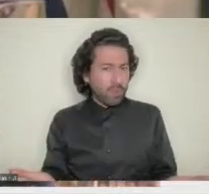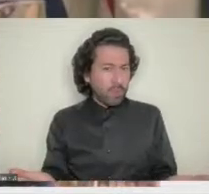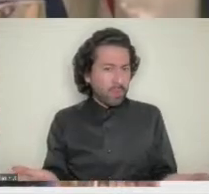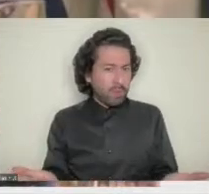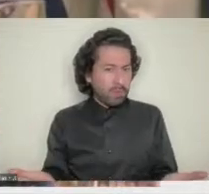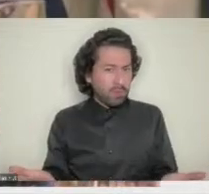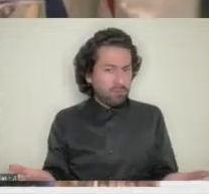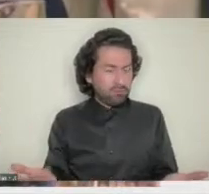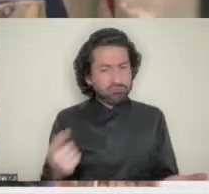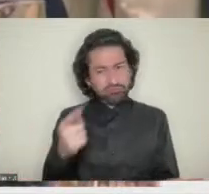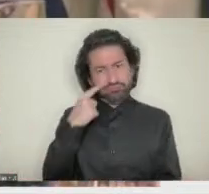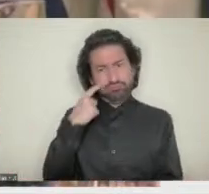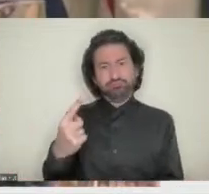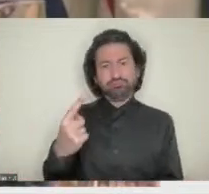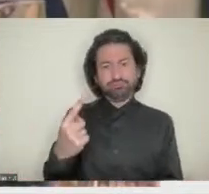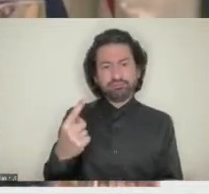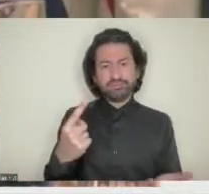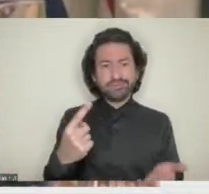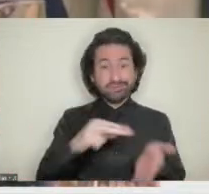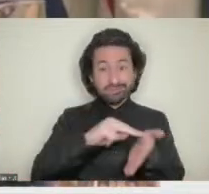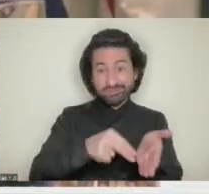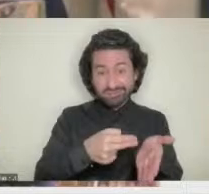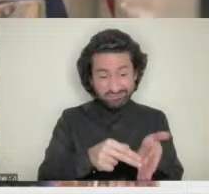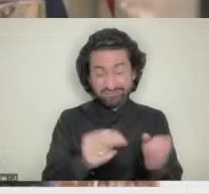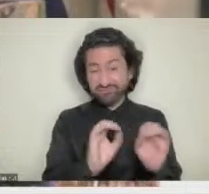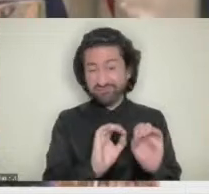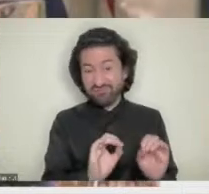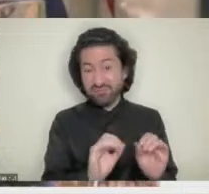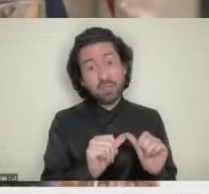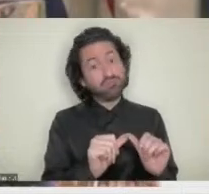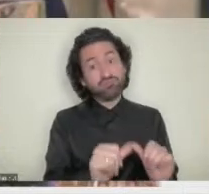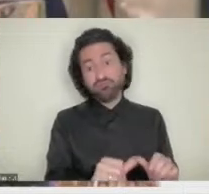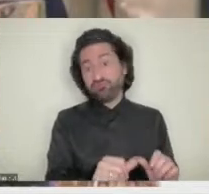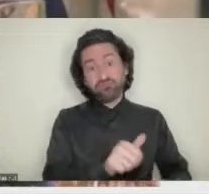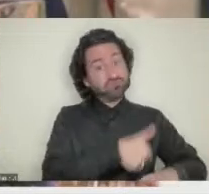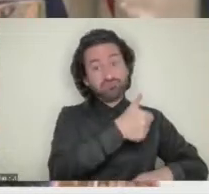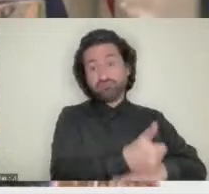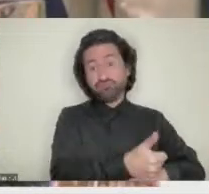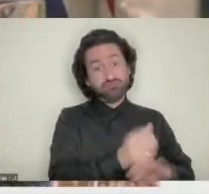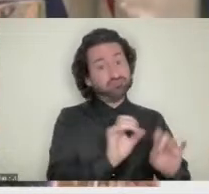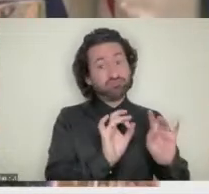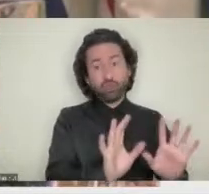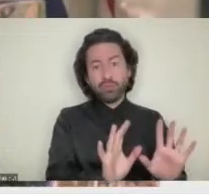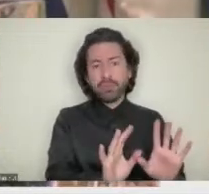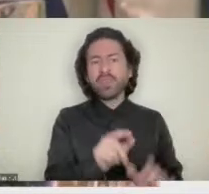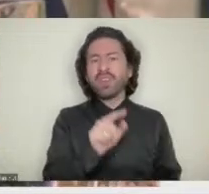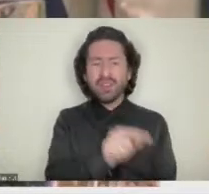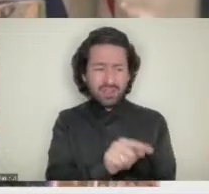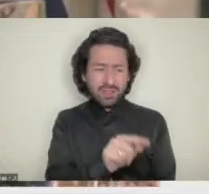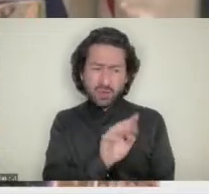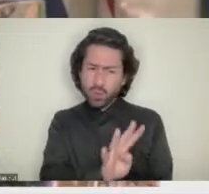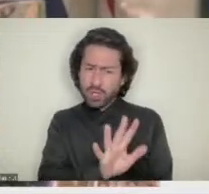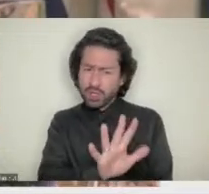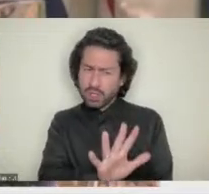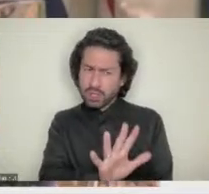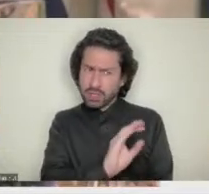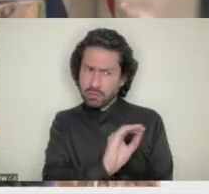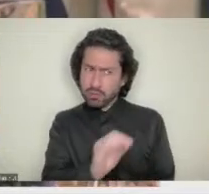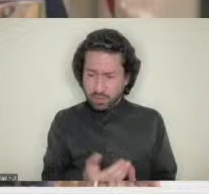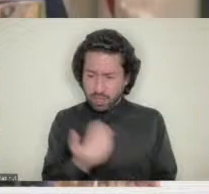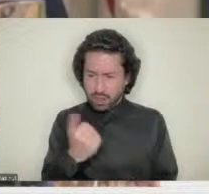context of informality that is structural and here to stay, how that coverage, which